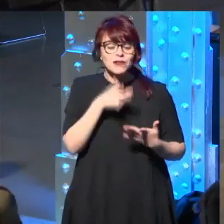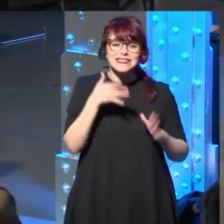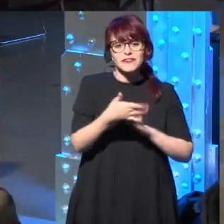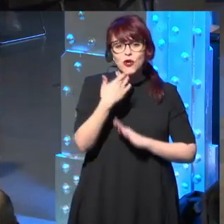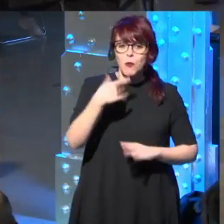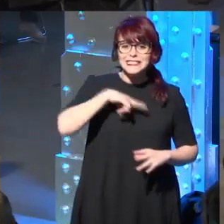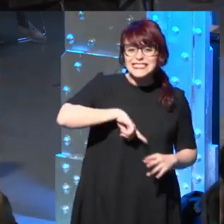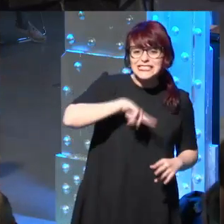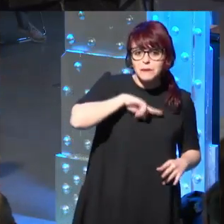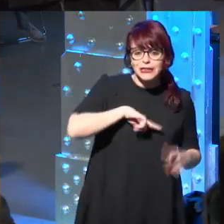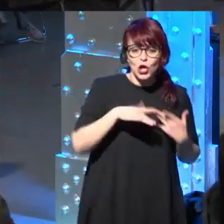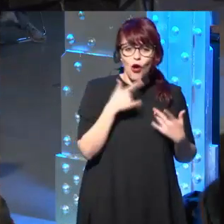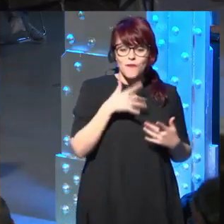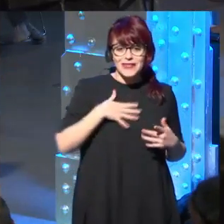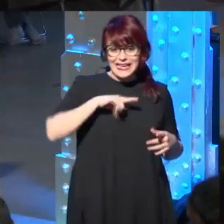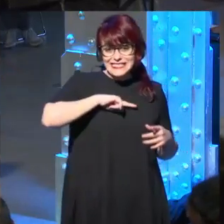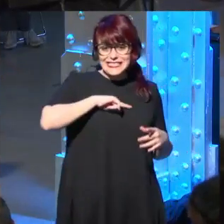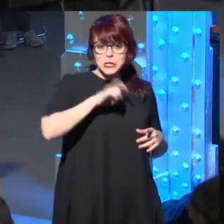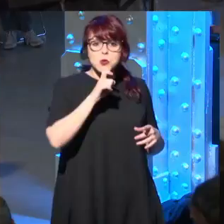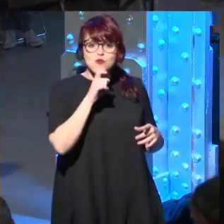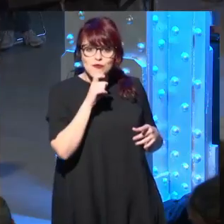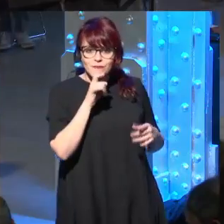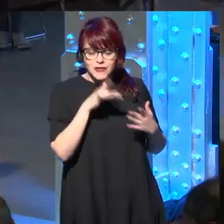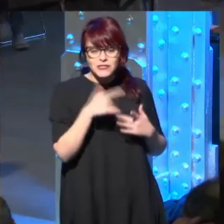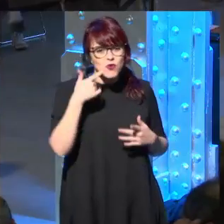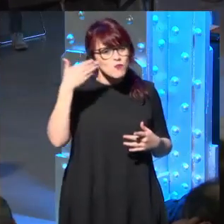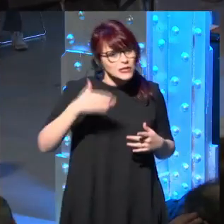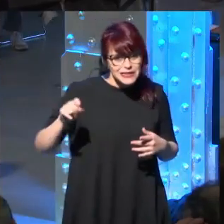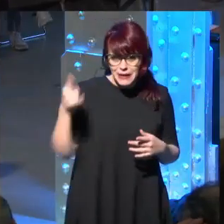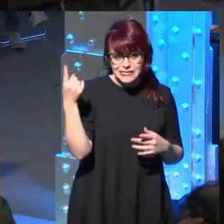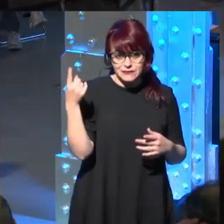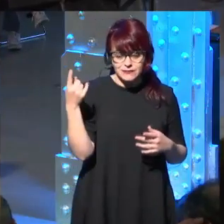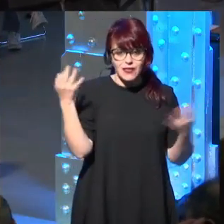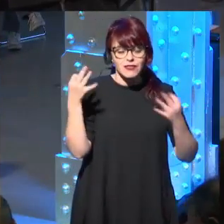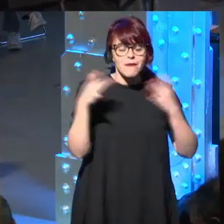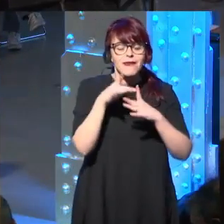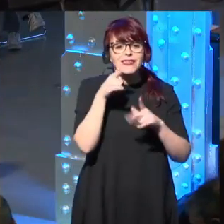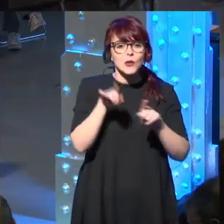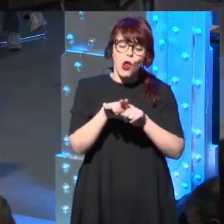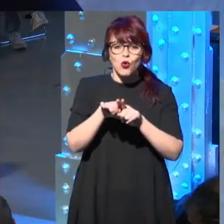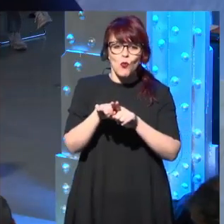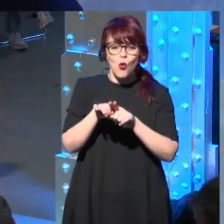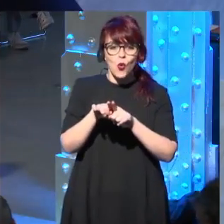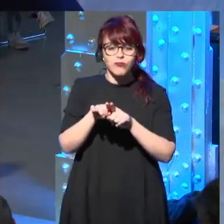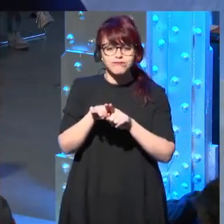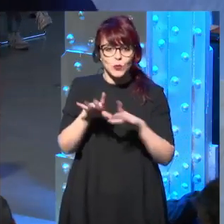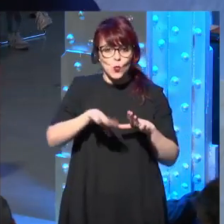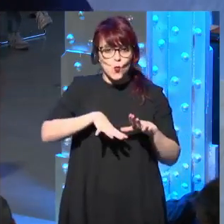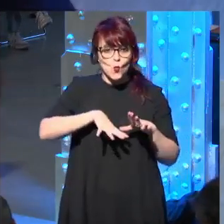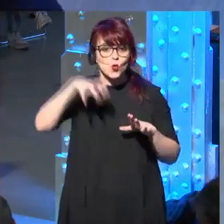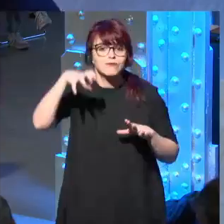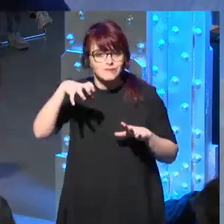mood. This is what I care about, while you have to catch it with surfaces, with realism,